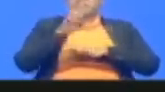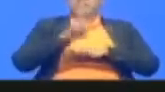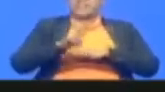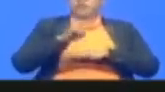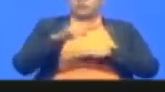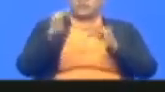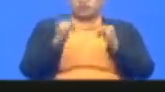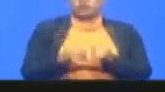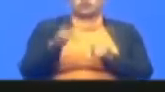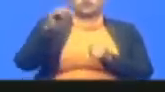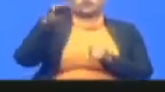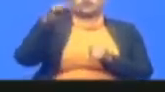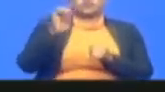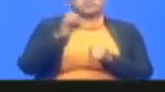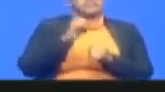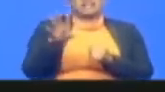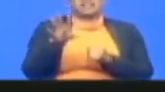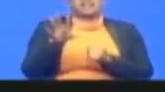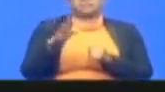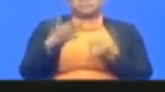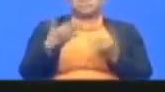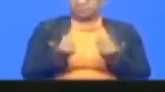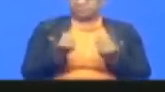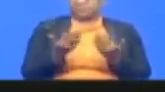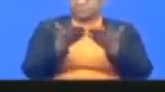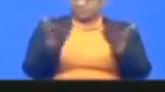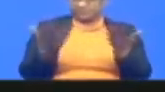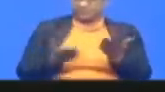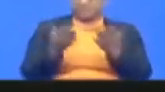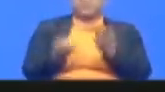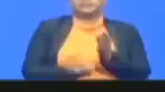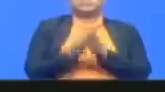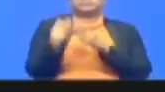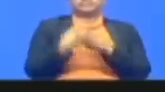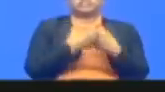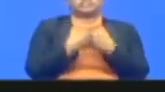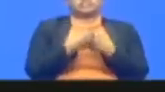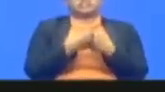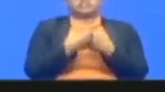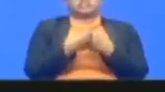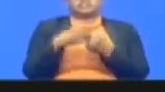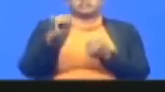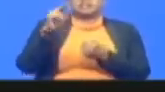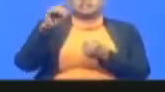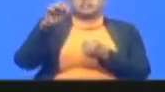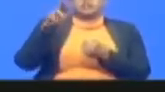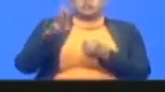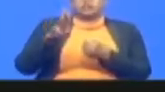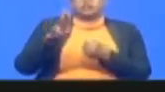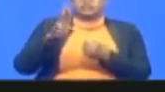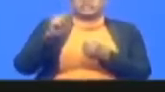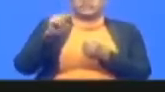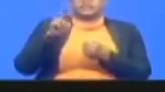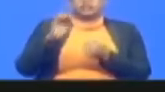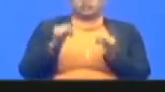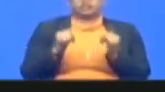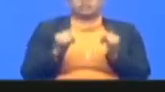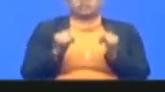Kenyan notes, and the scarcity on the market has created some challenges. Andrew Chamagero, NTV